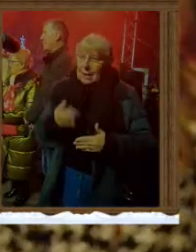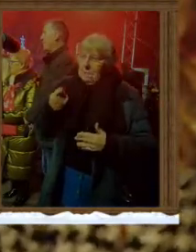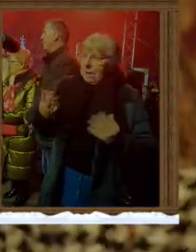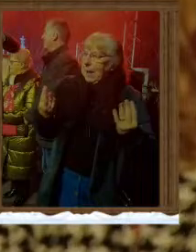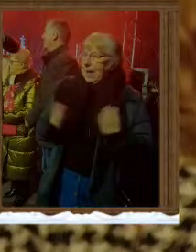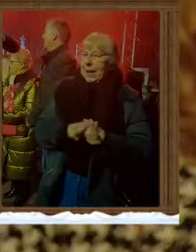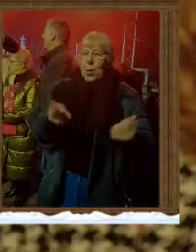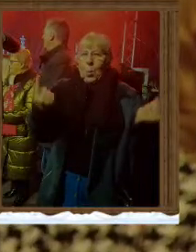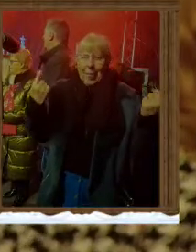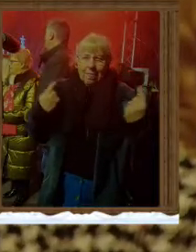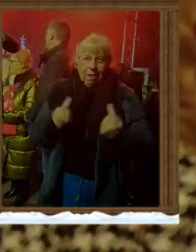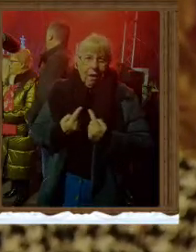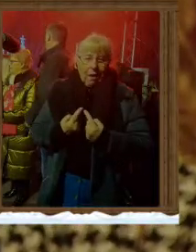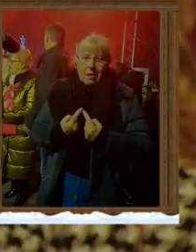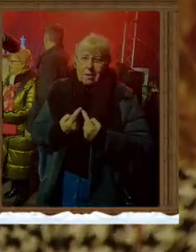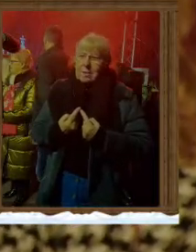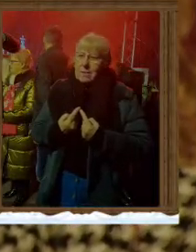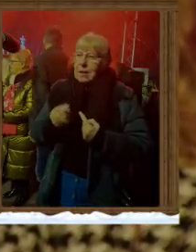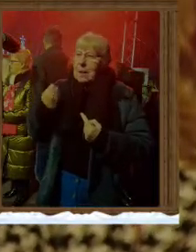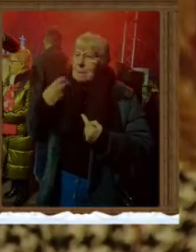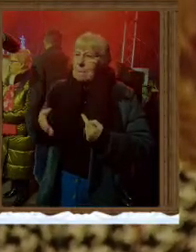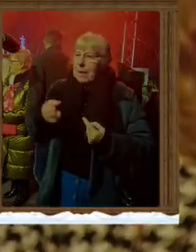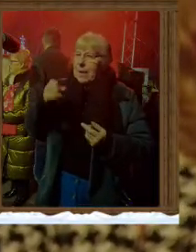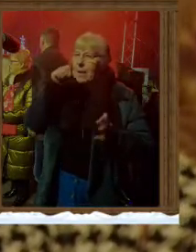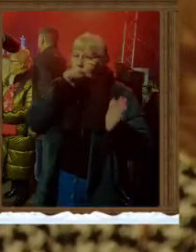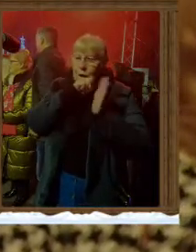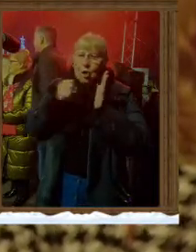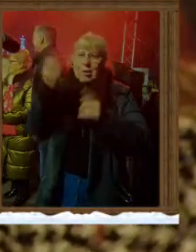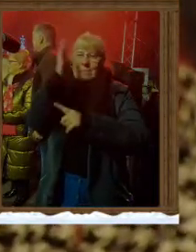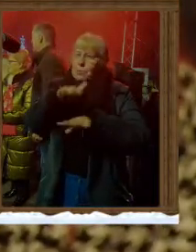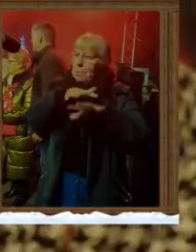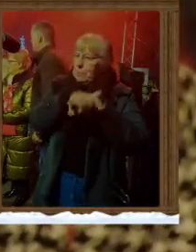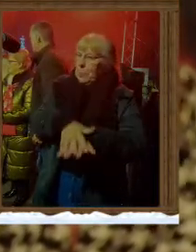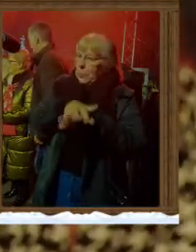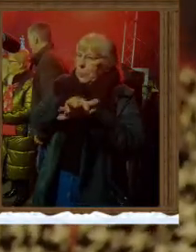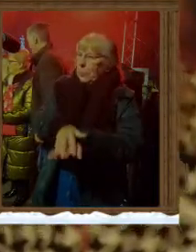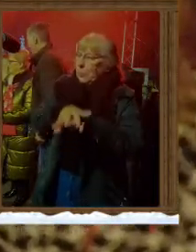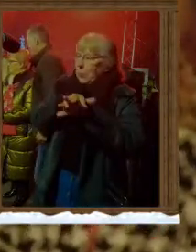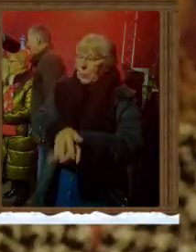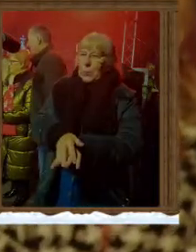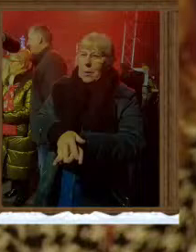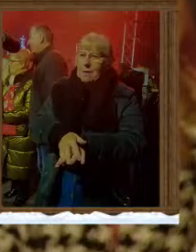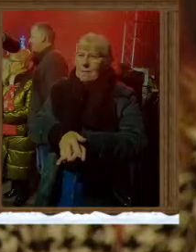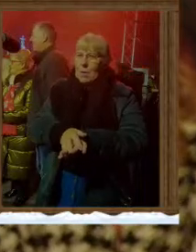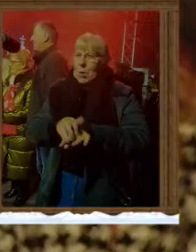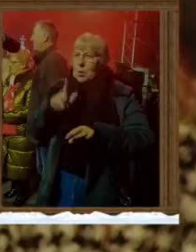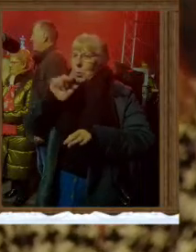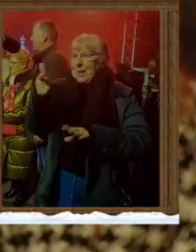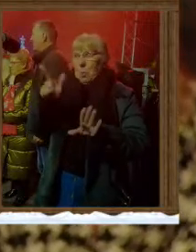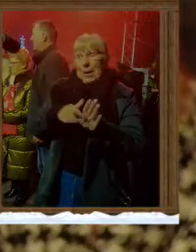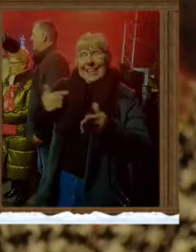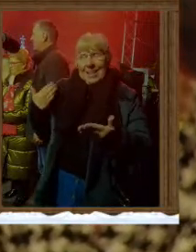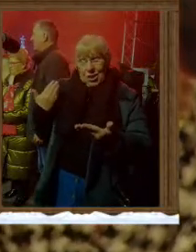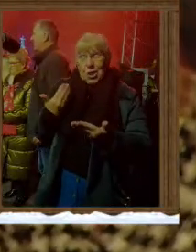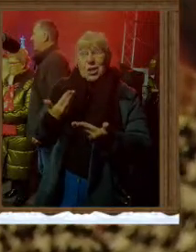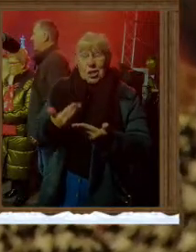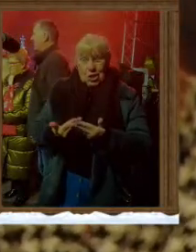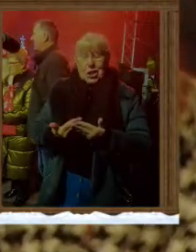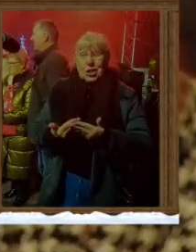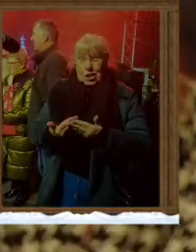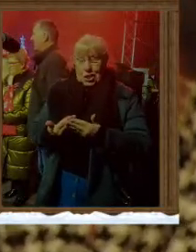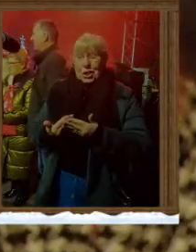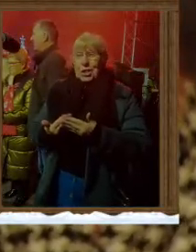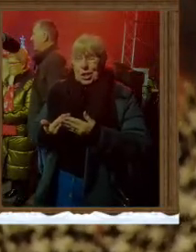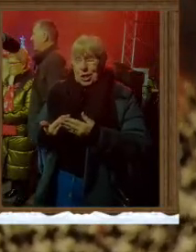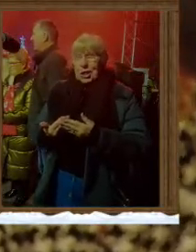us and been doing Christmas tree switch-ons for 21 years.